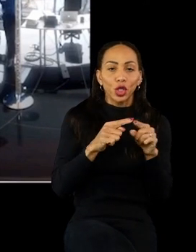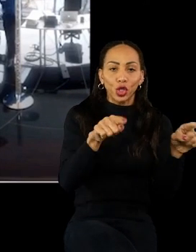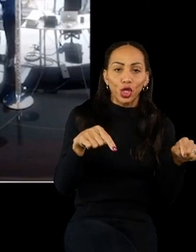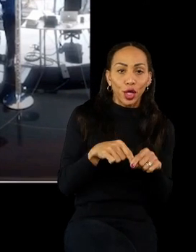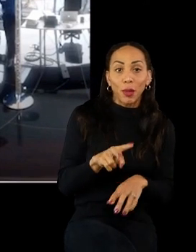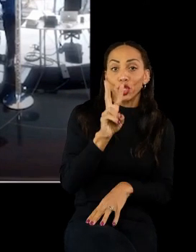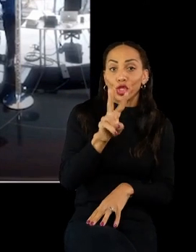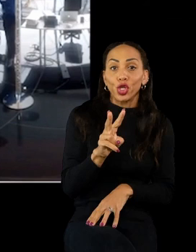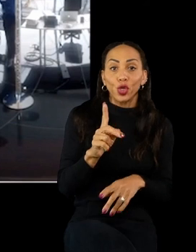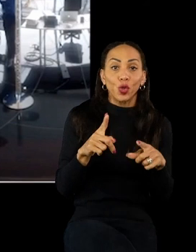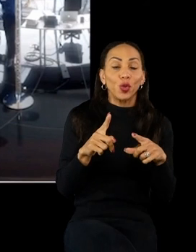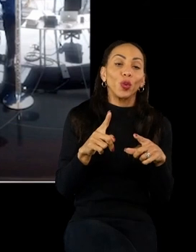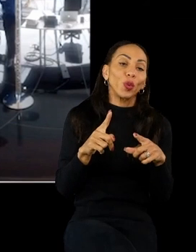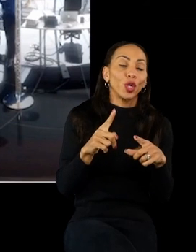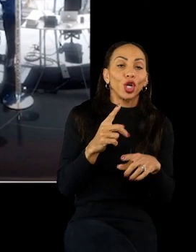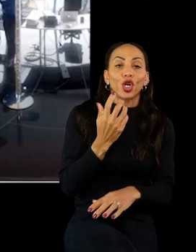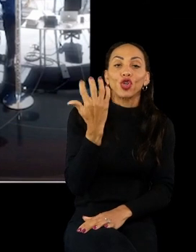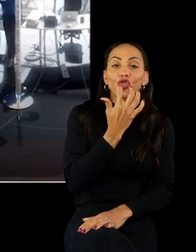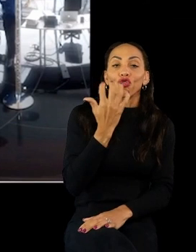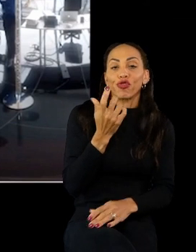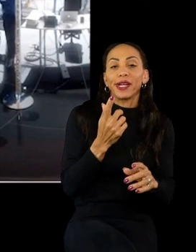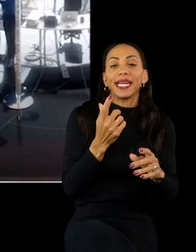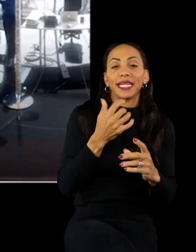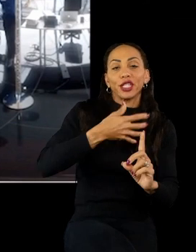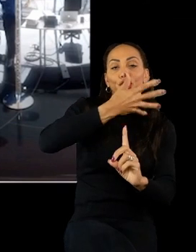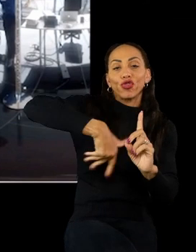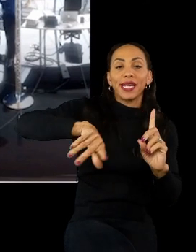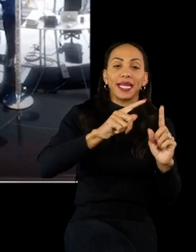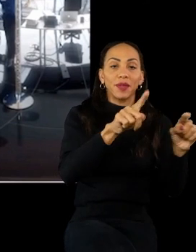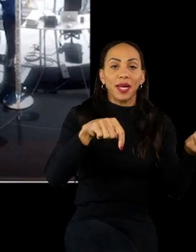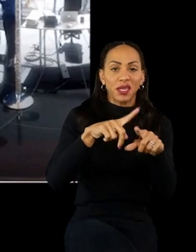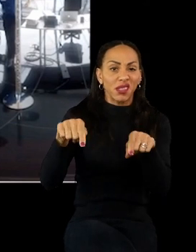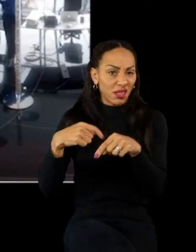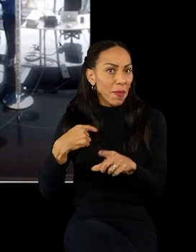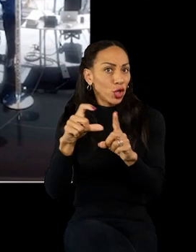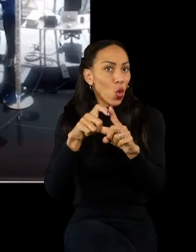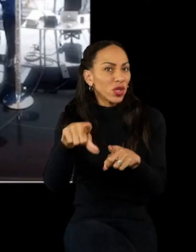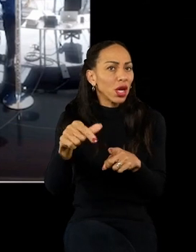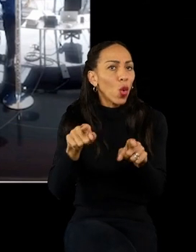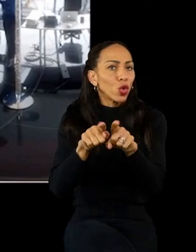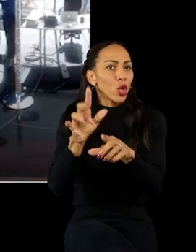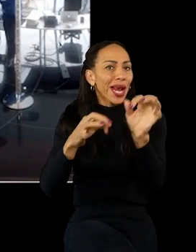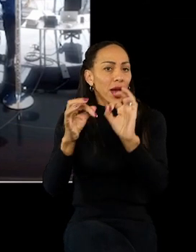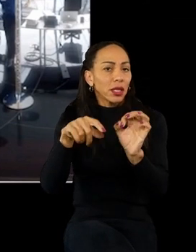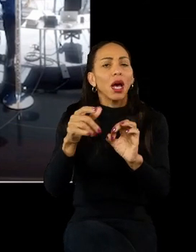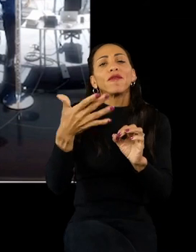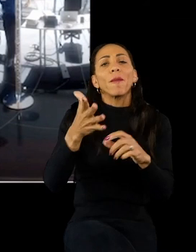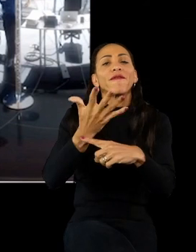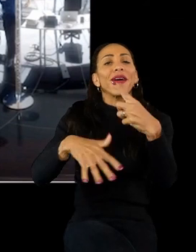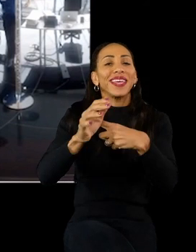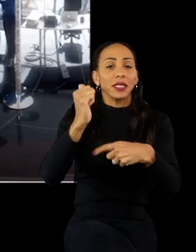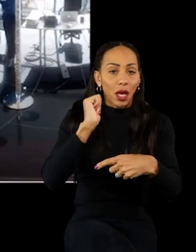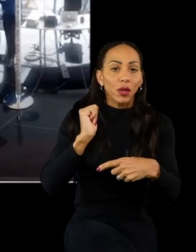film studio with two different green screen spaces. That's actually my daughter in the middle there,